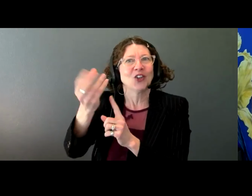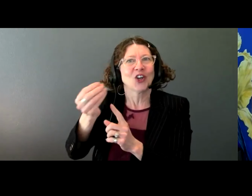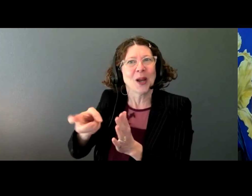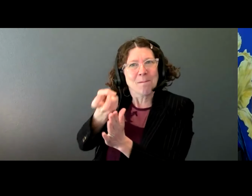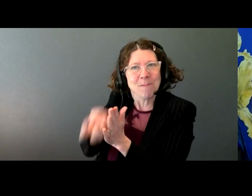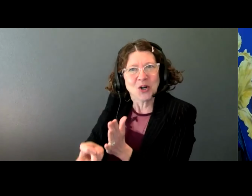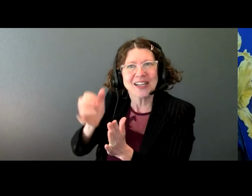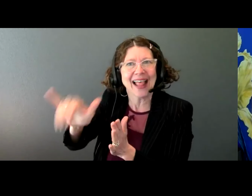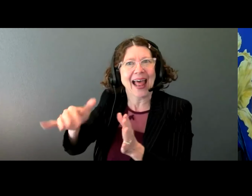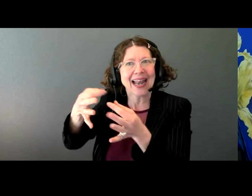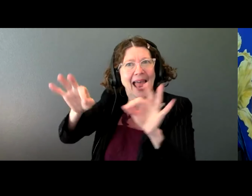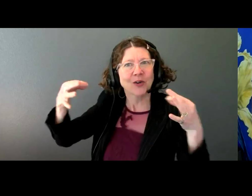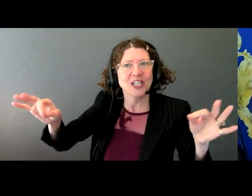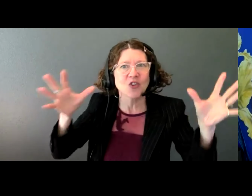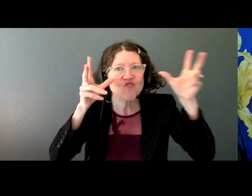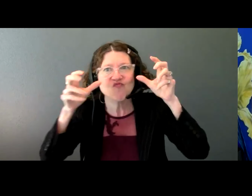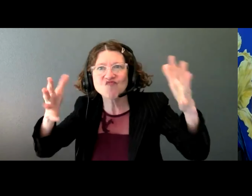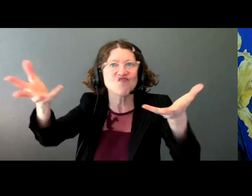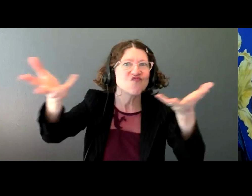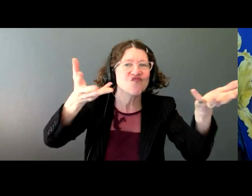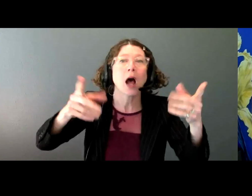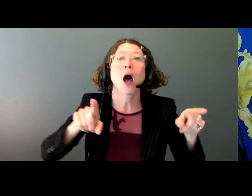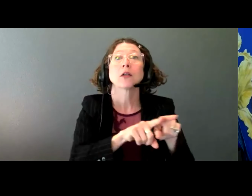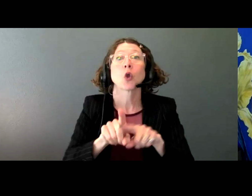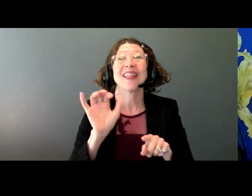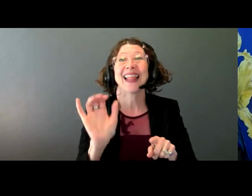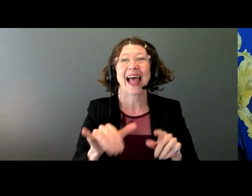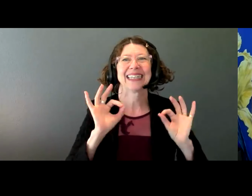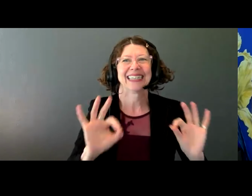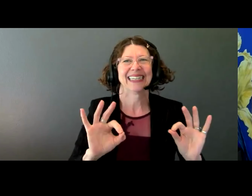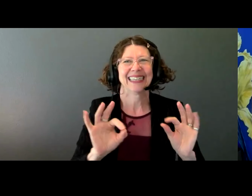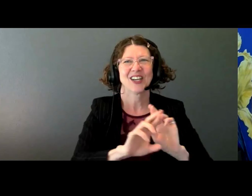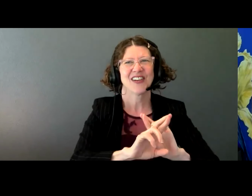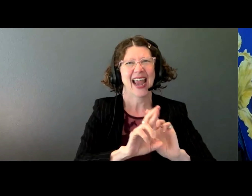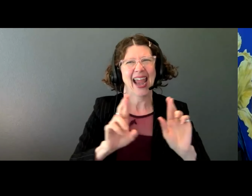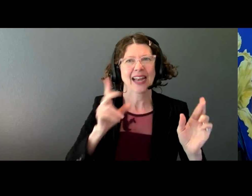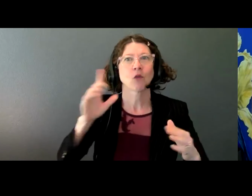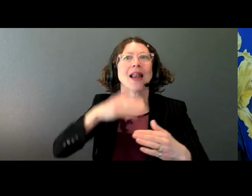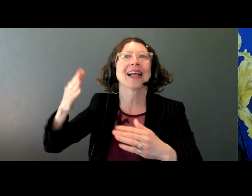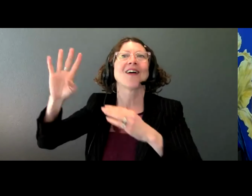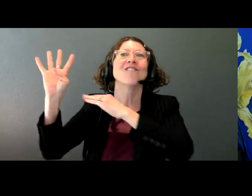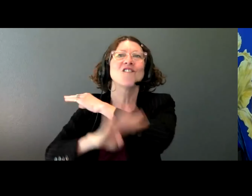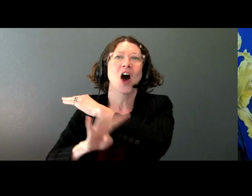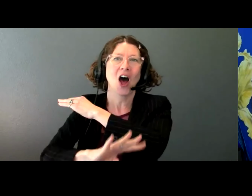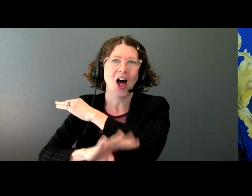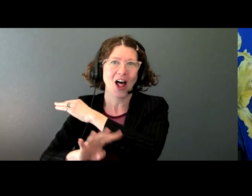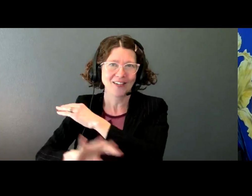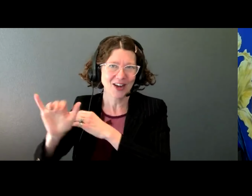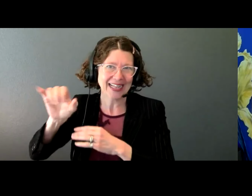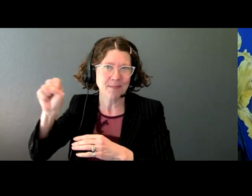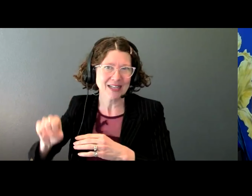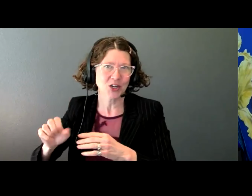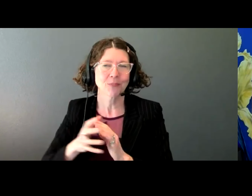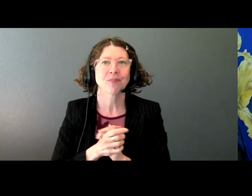your skills and readiness for your fall semester as you move forward. Our program in